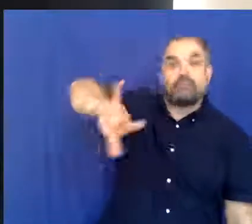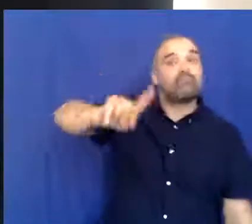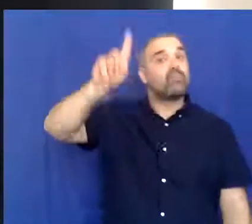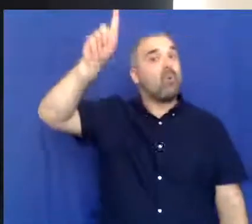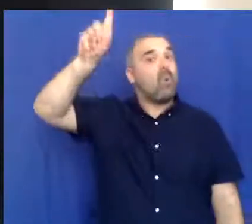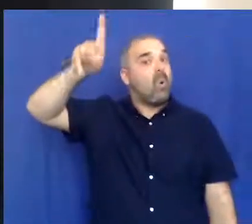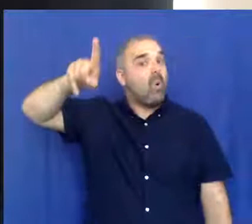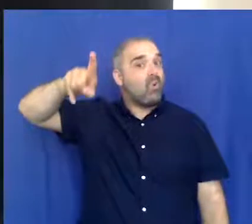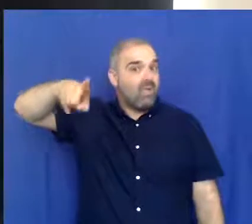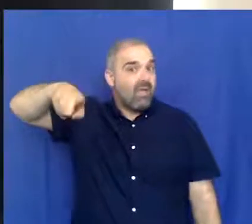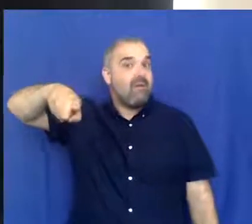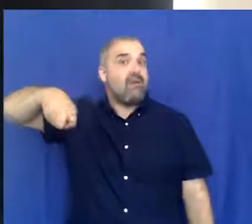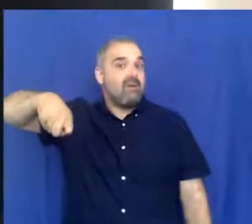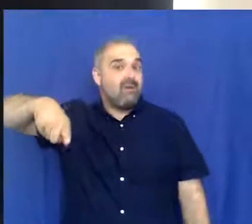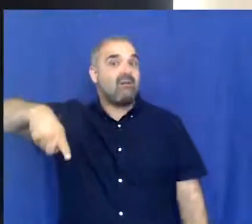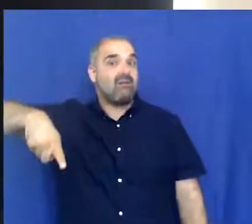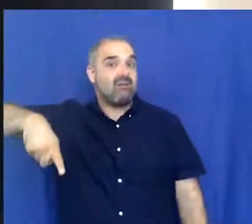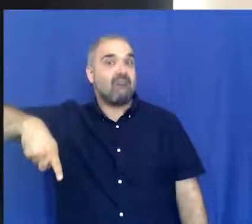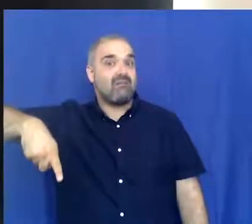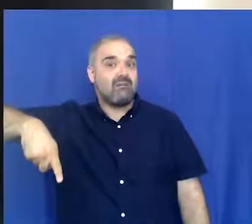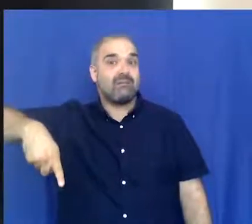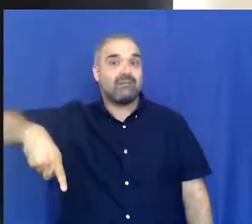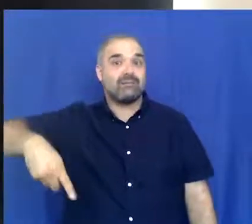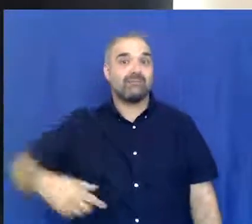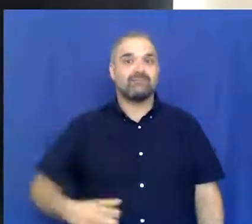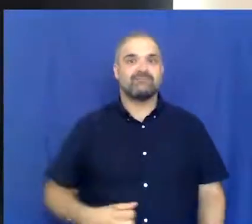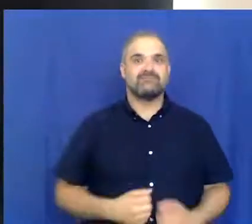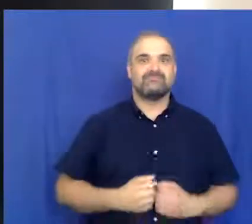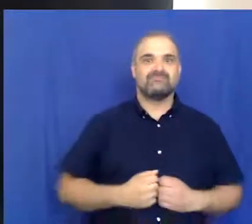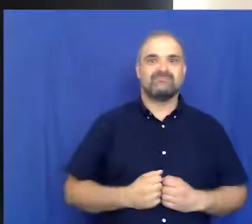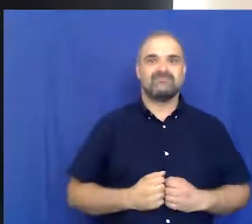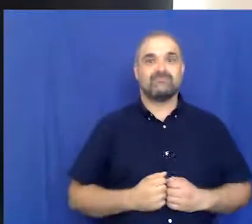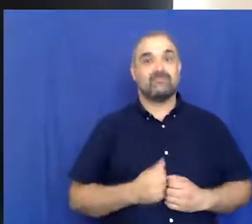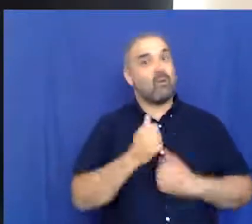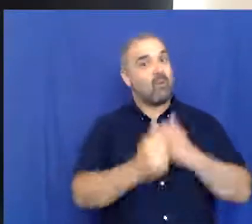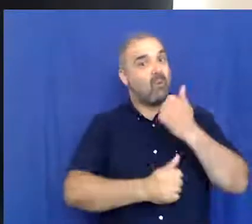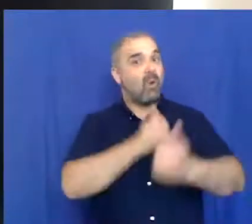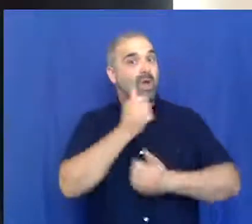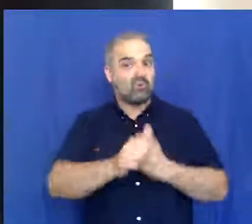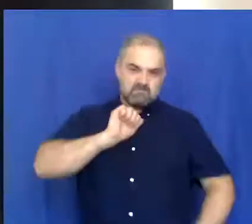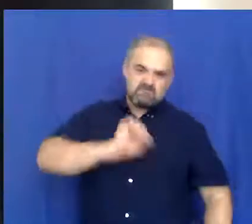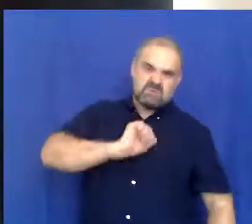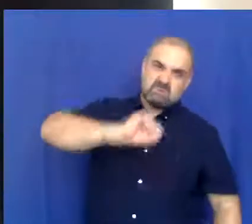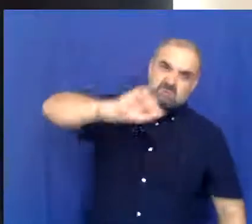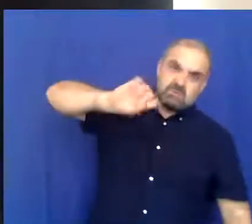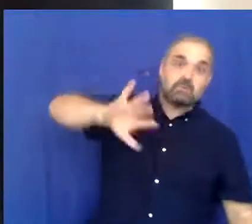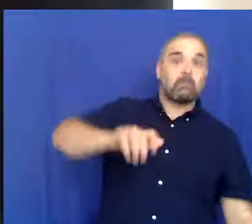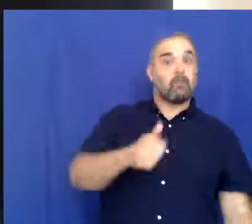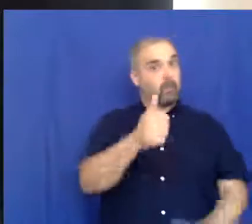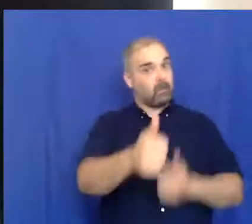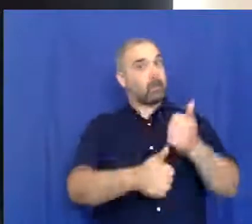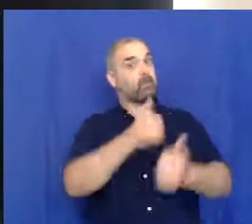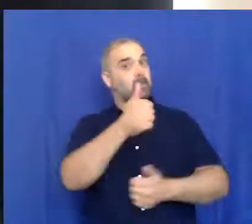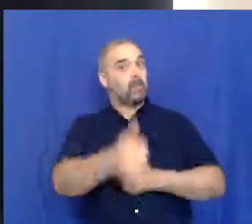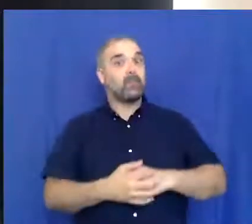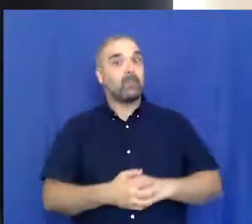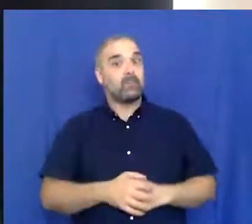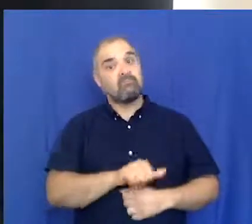beep, beep, beep, all day long. Well done for beeping that horn.